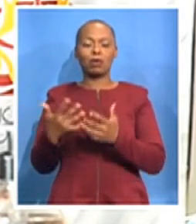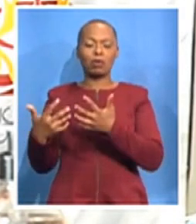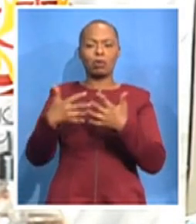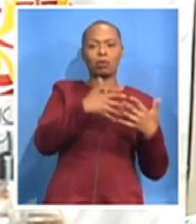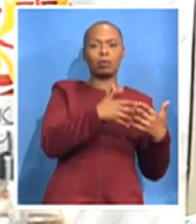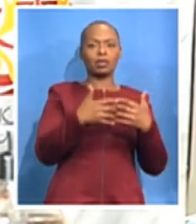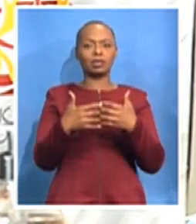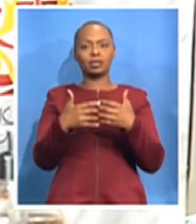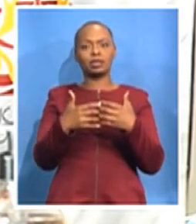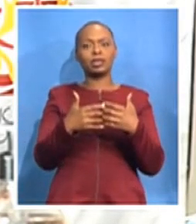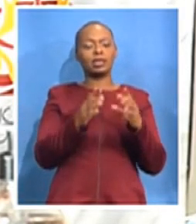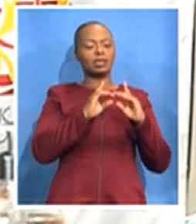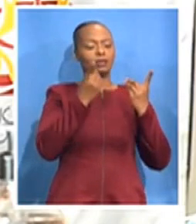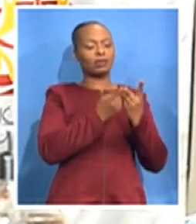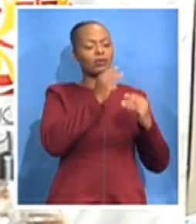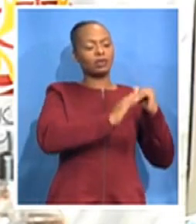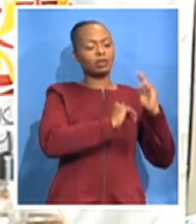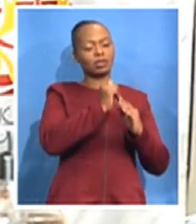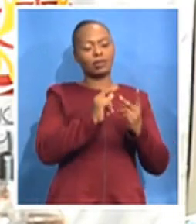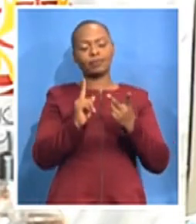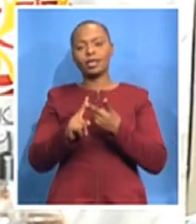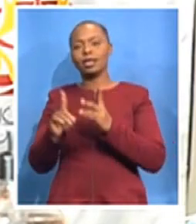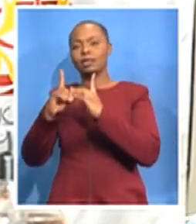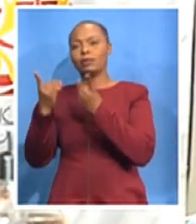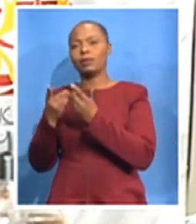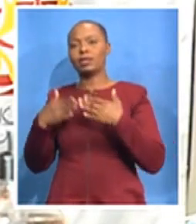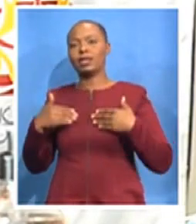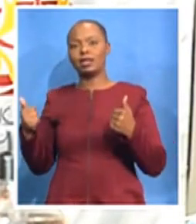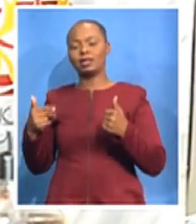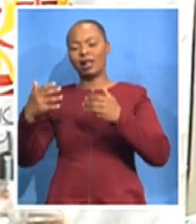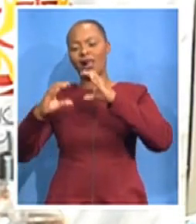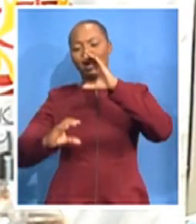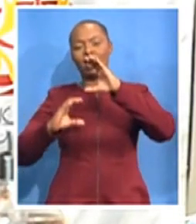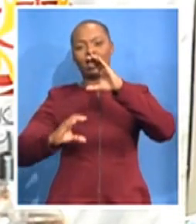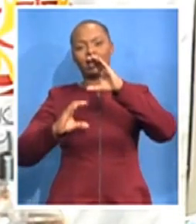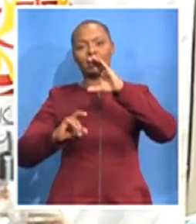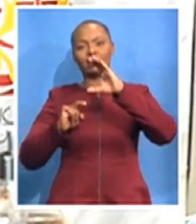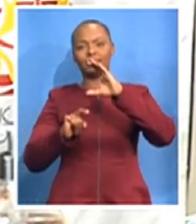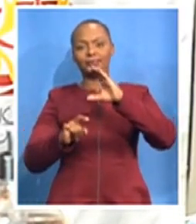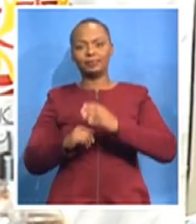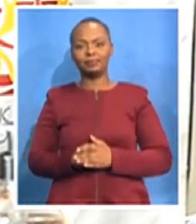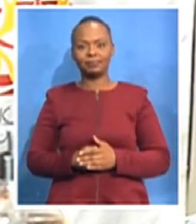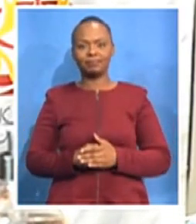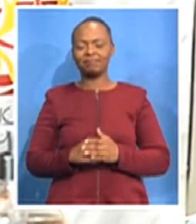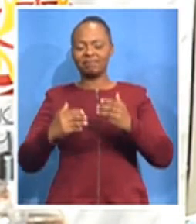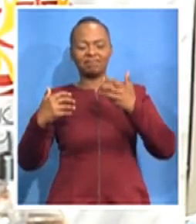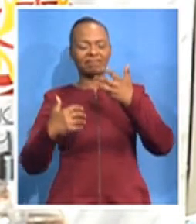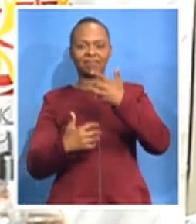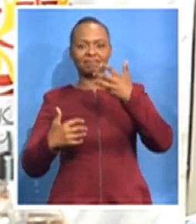the Department of Health, as they are interdependent when it comes to the maintenance and services to the